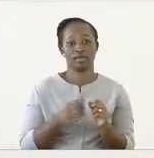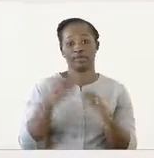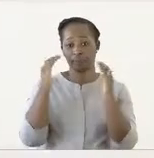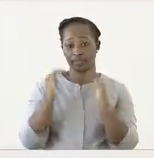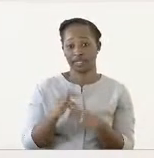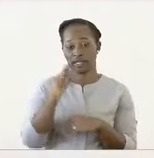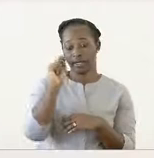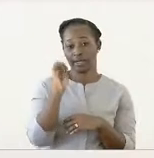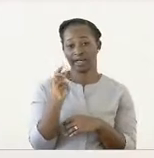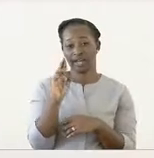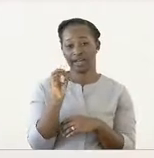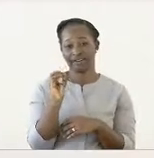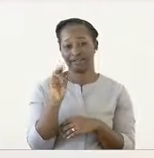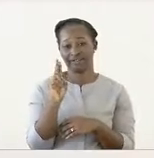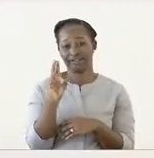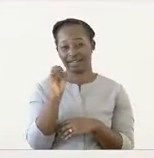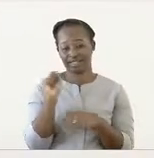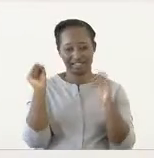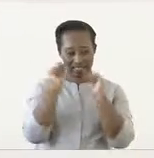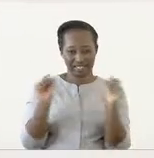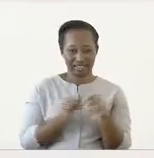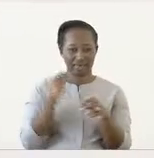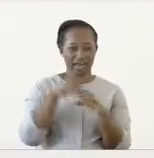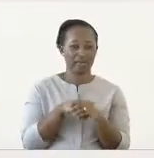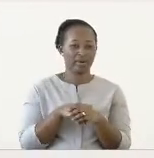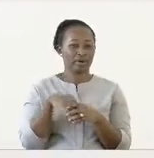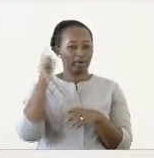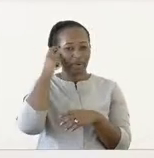is composed of the brain and the nerve cells.